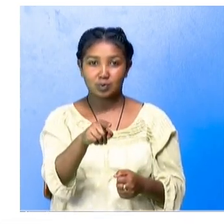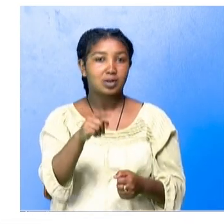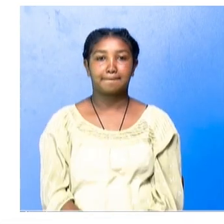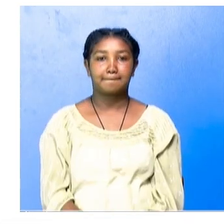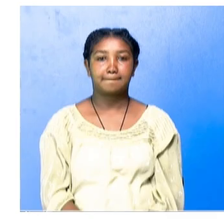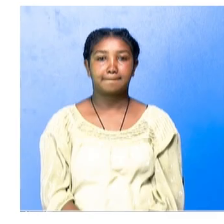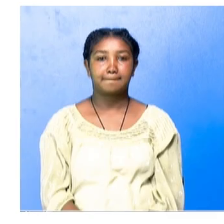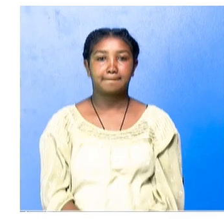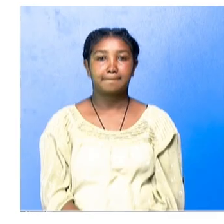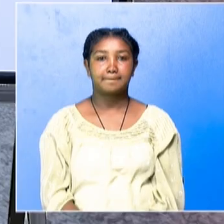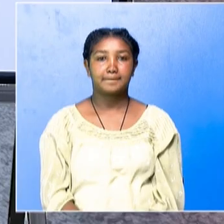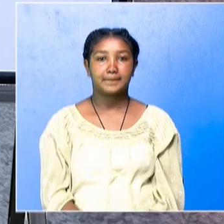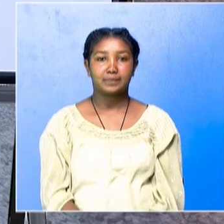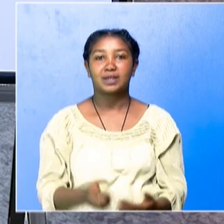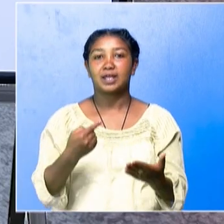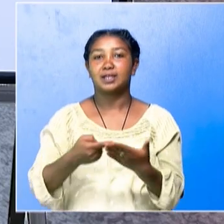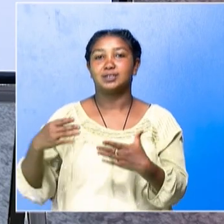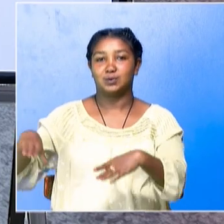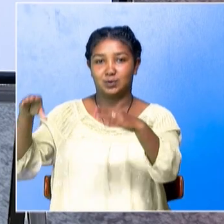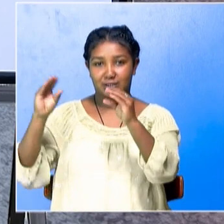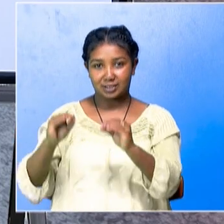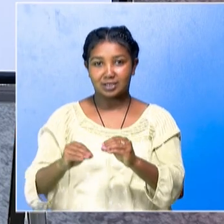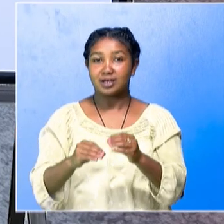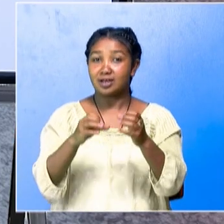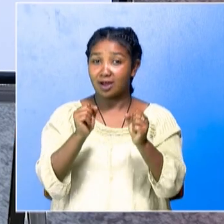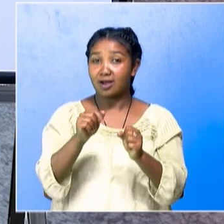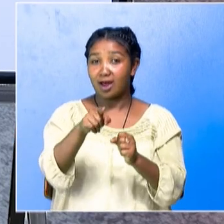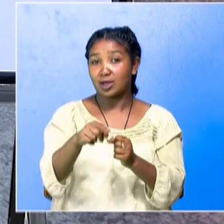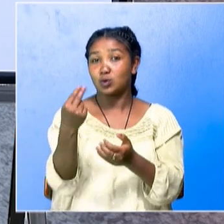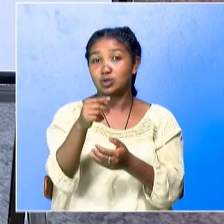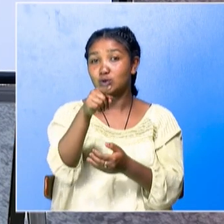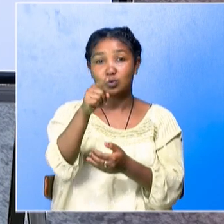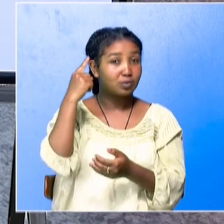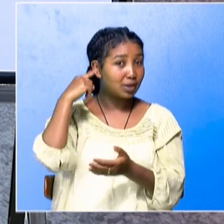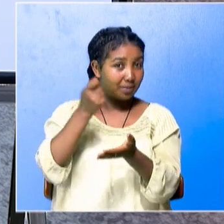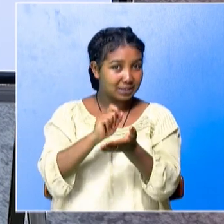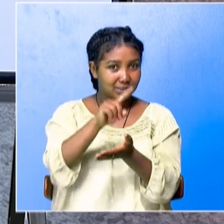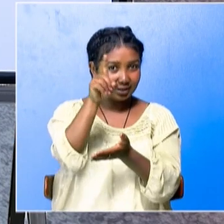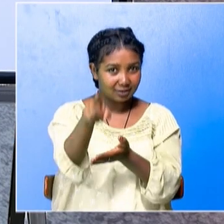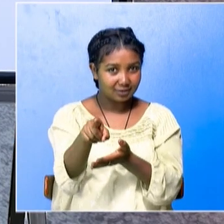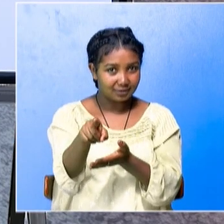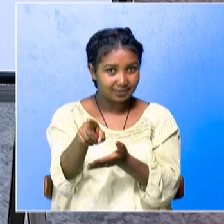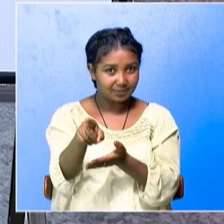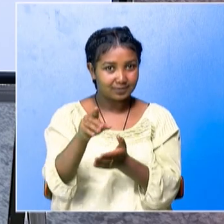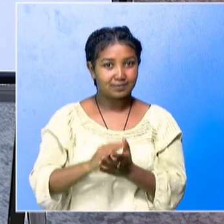pencil. Here is, students, can I use your pencil?